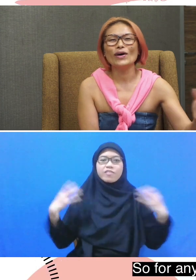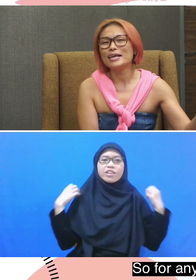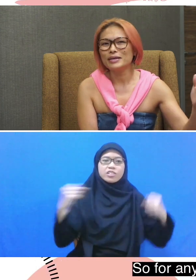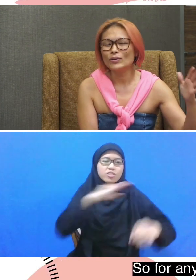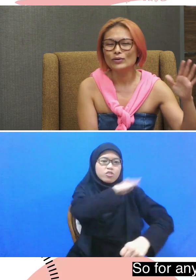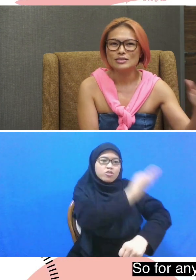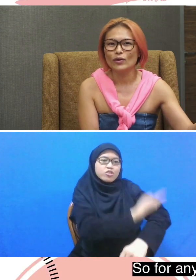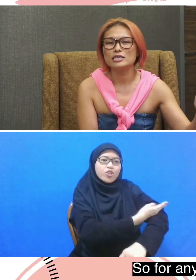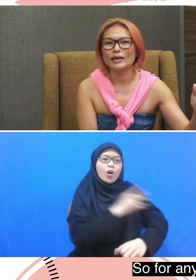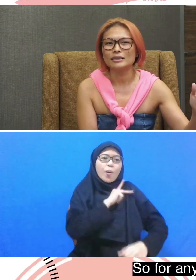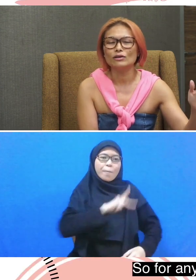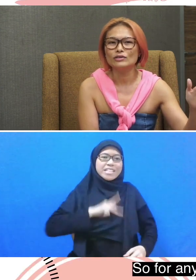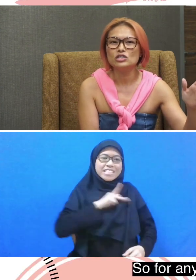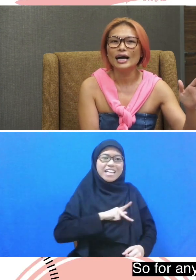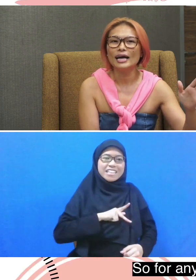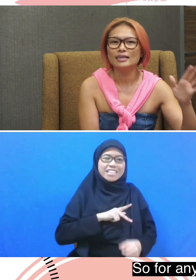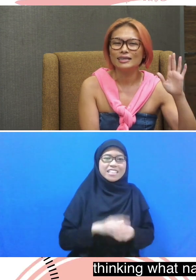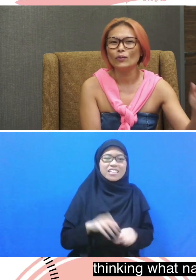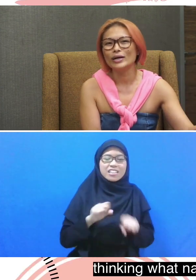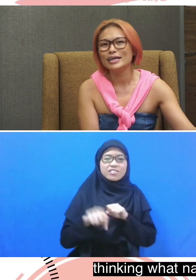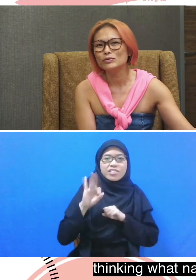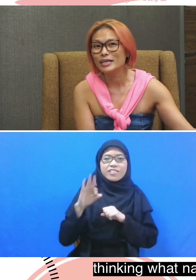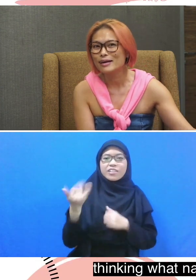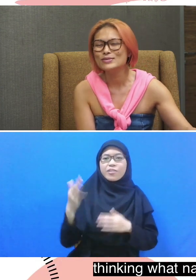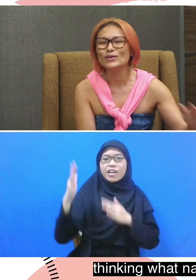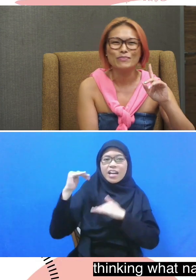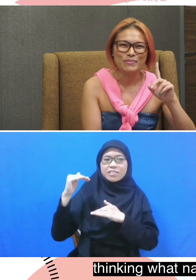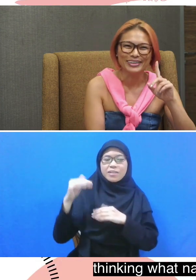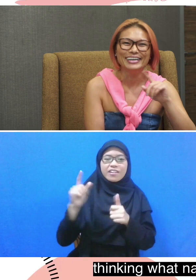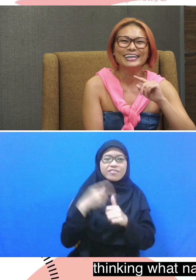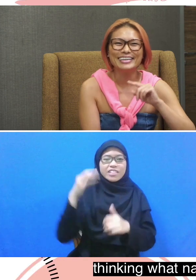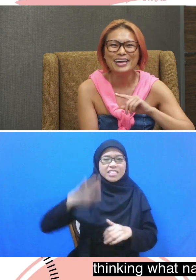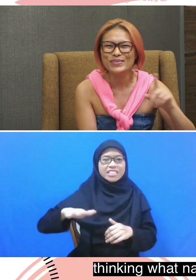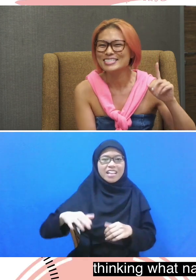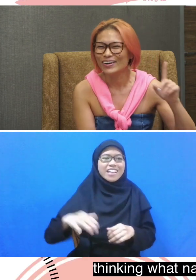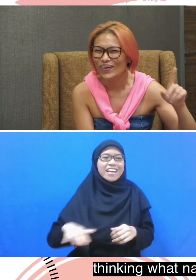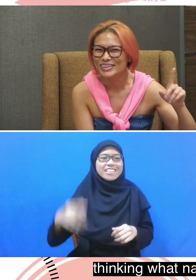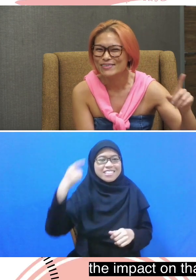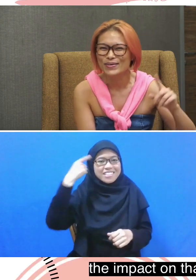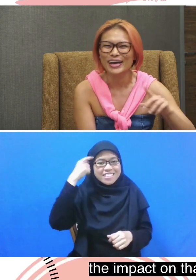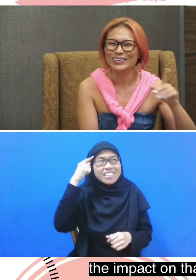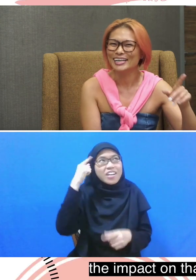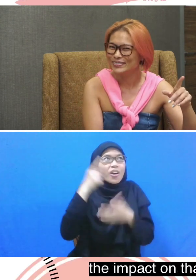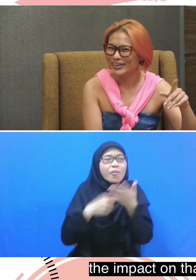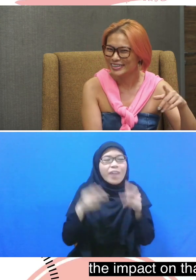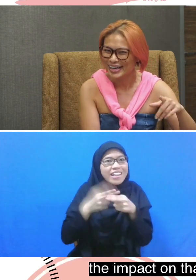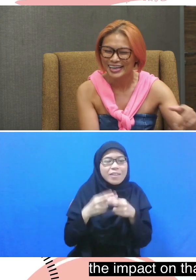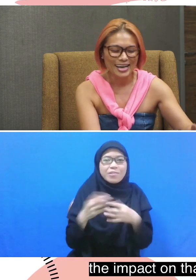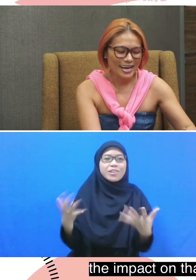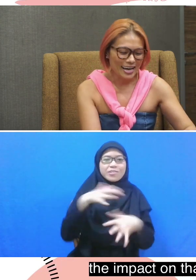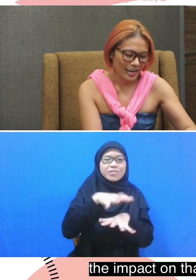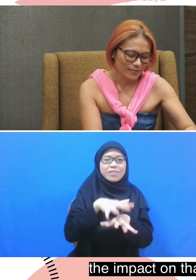for anybody who is, you know, expecting your first child and thinking what name to name, so remember, the name makes all the impact on that little one,